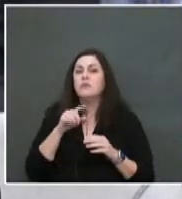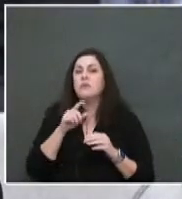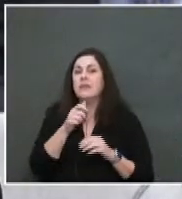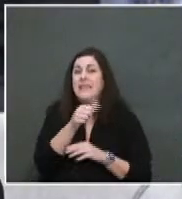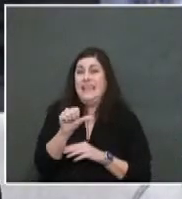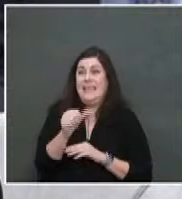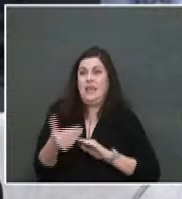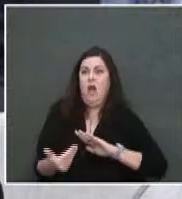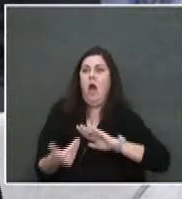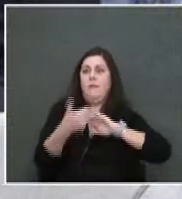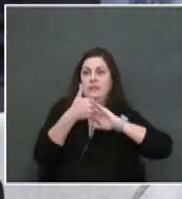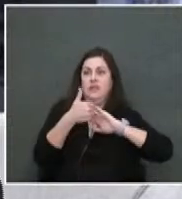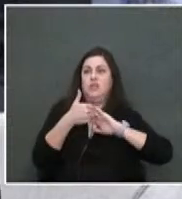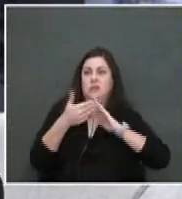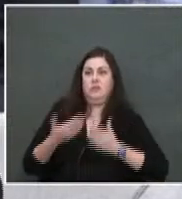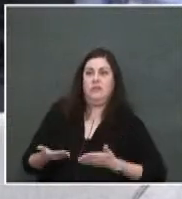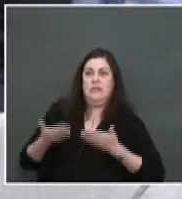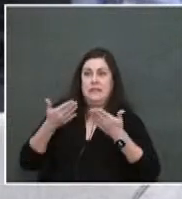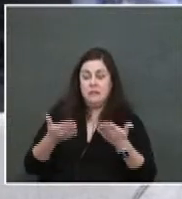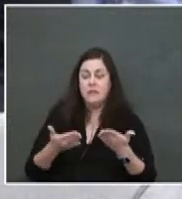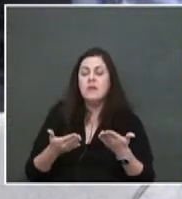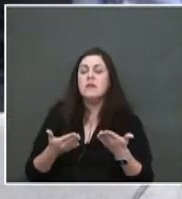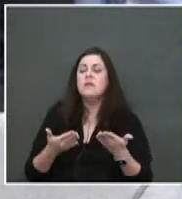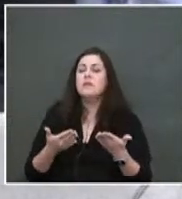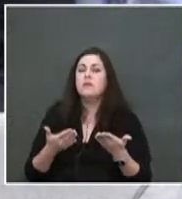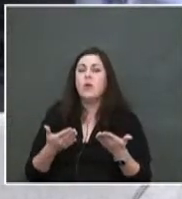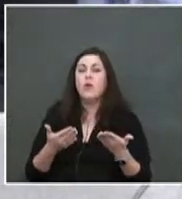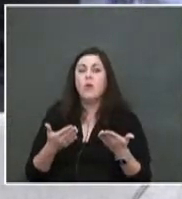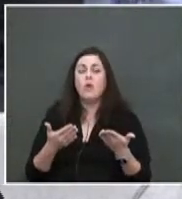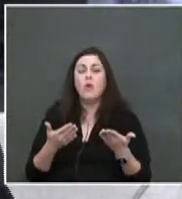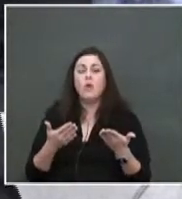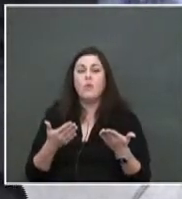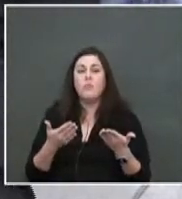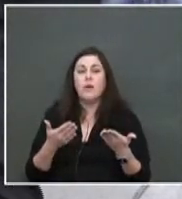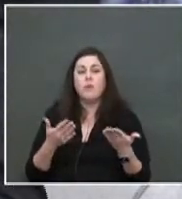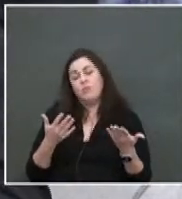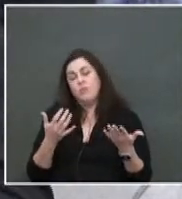and so I don't have a reason to believe that I'll hear any today.